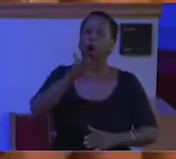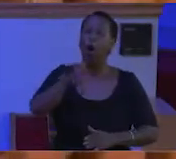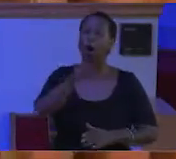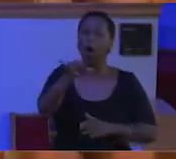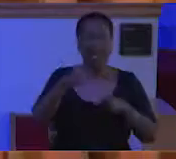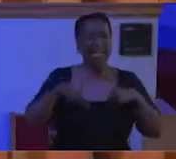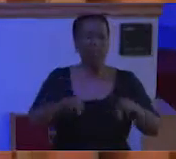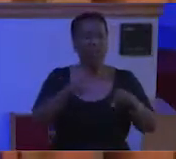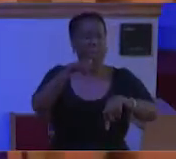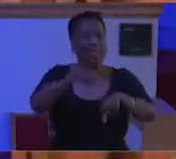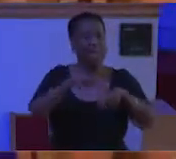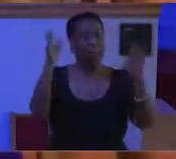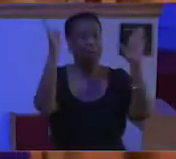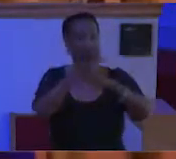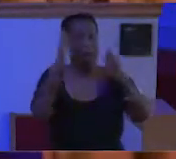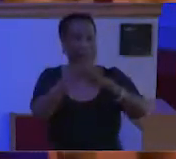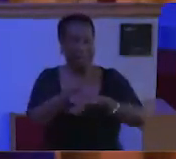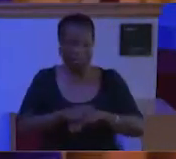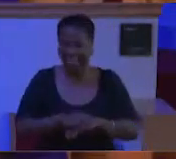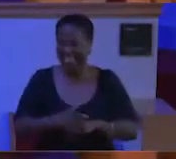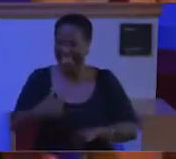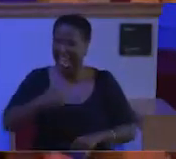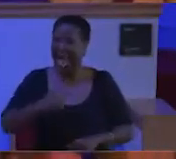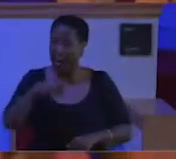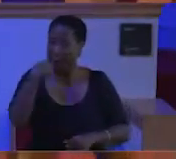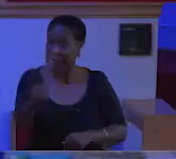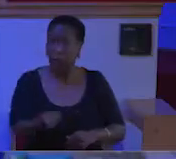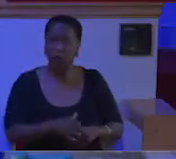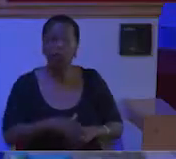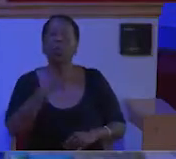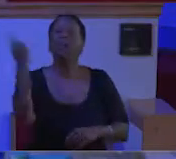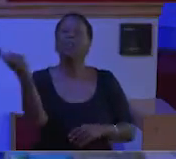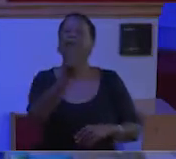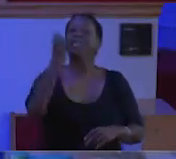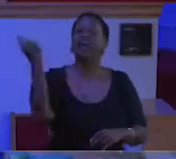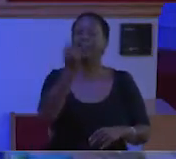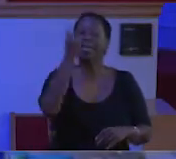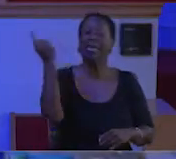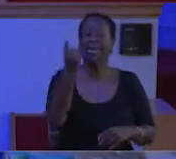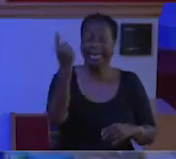the time of trouble? I tell you, there's something.